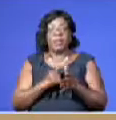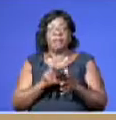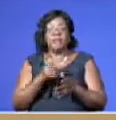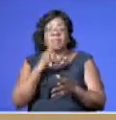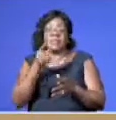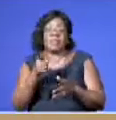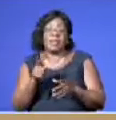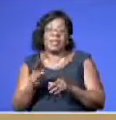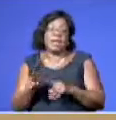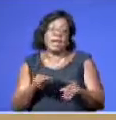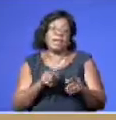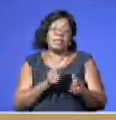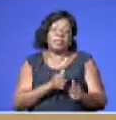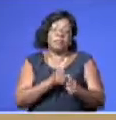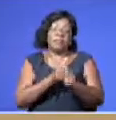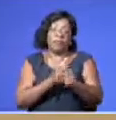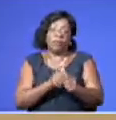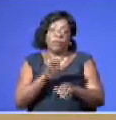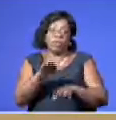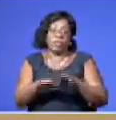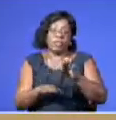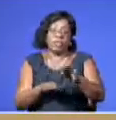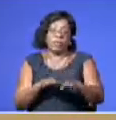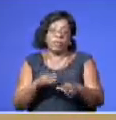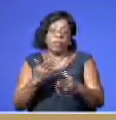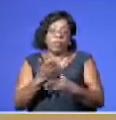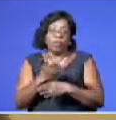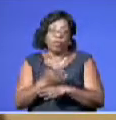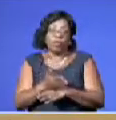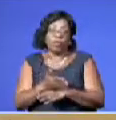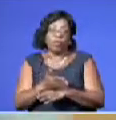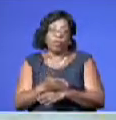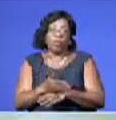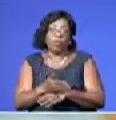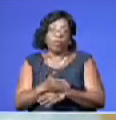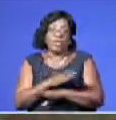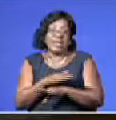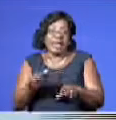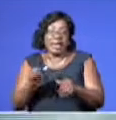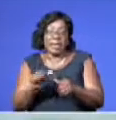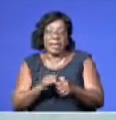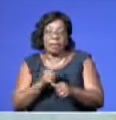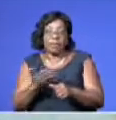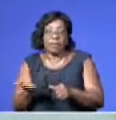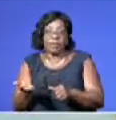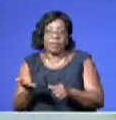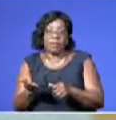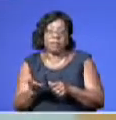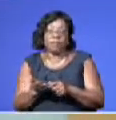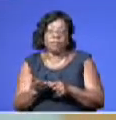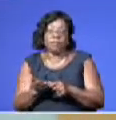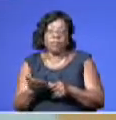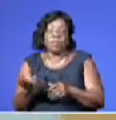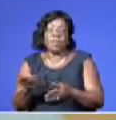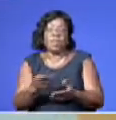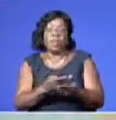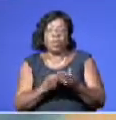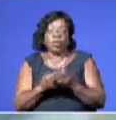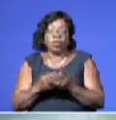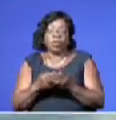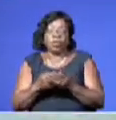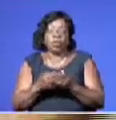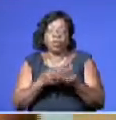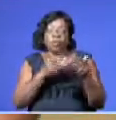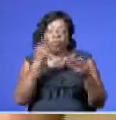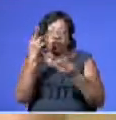as they follow the steps through the letter, denying everything, doesn't even respect the law where the